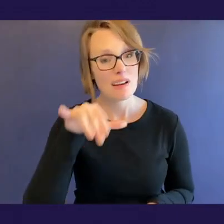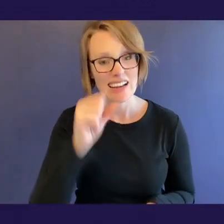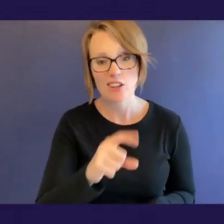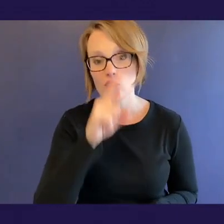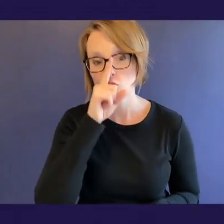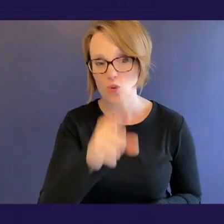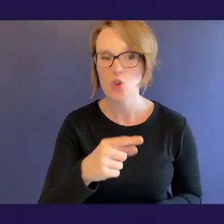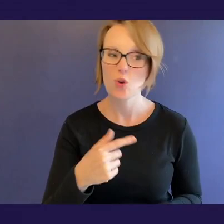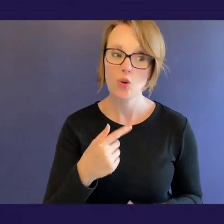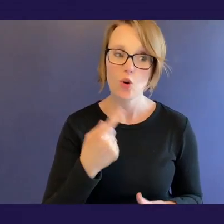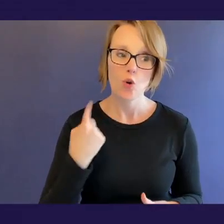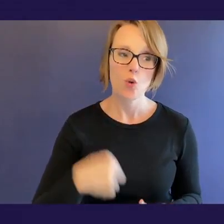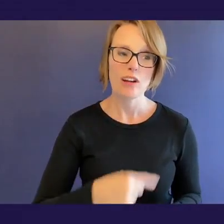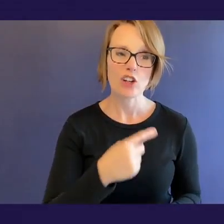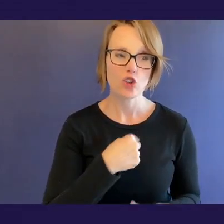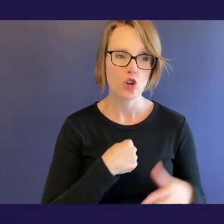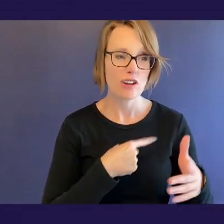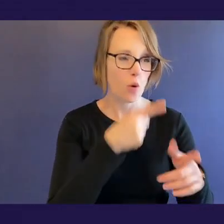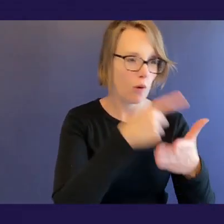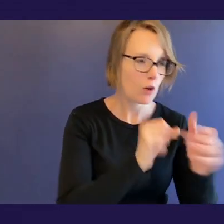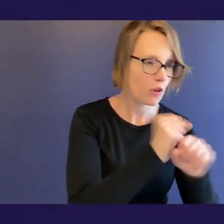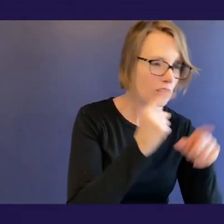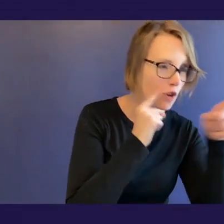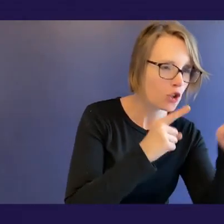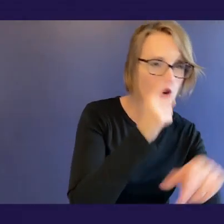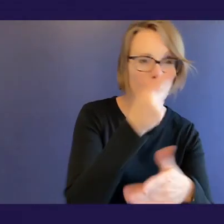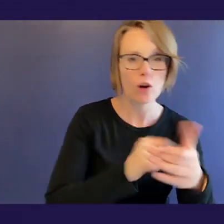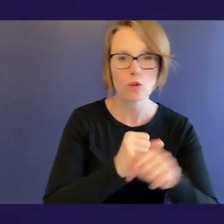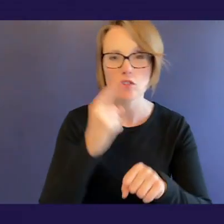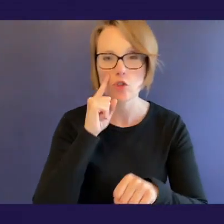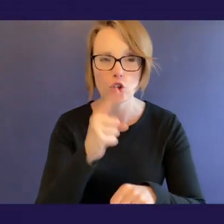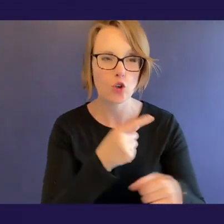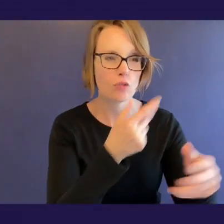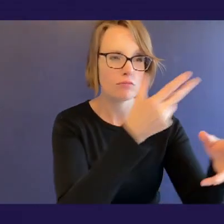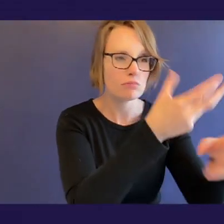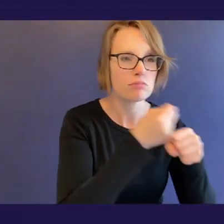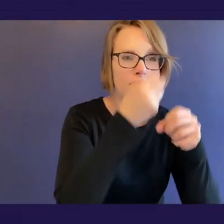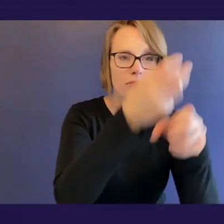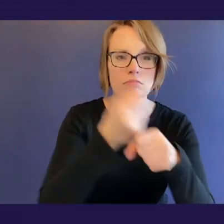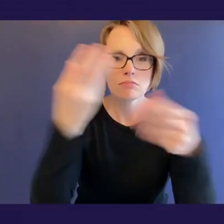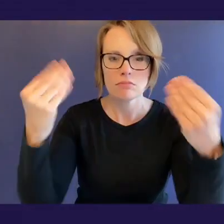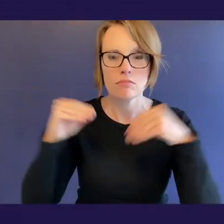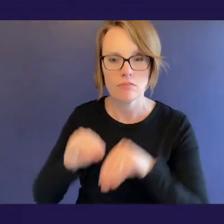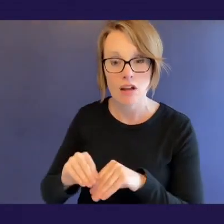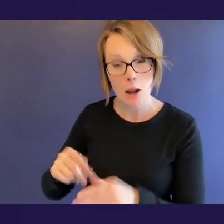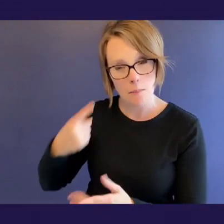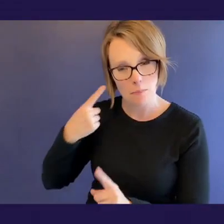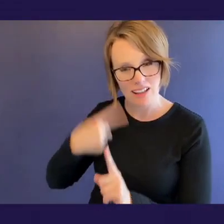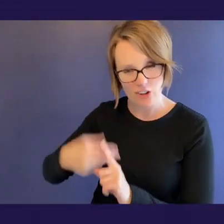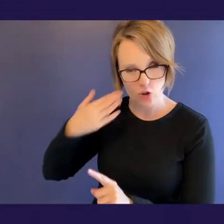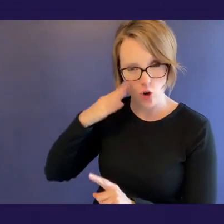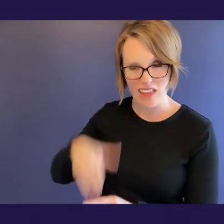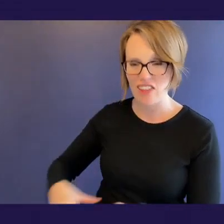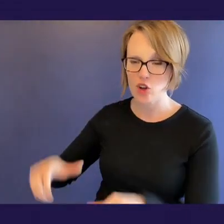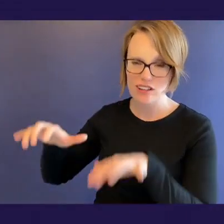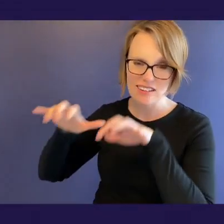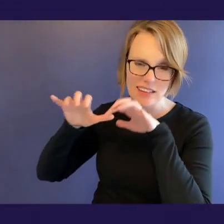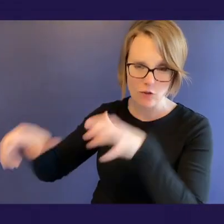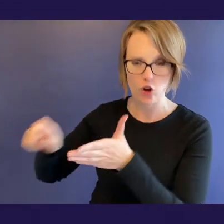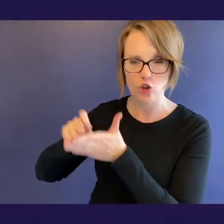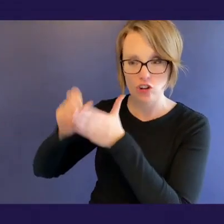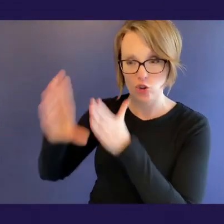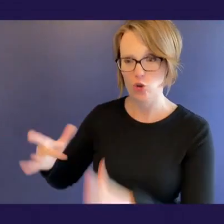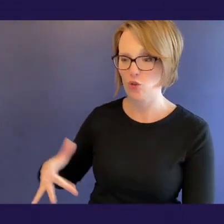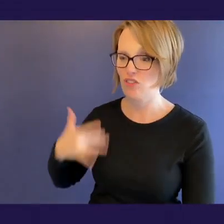more cross-sector collaboration. And there are a whole bunch of journalists who believe just as strongly that their mission every day when they